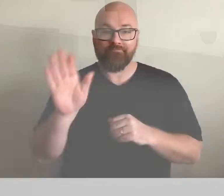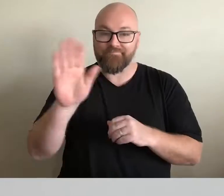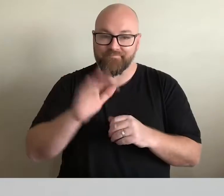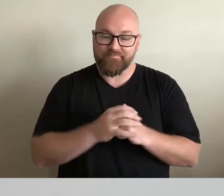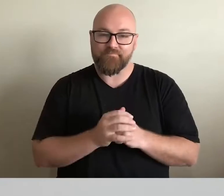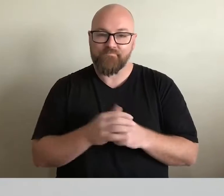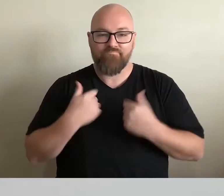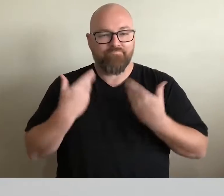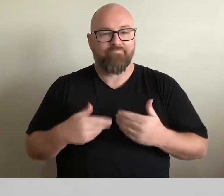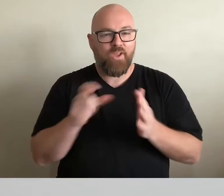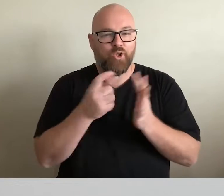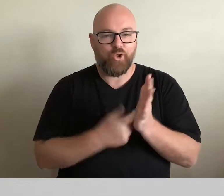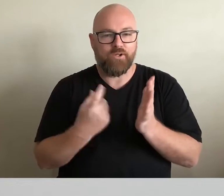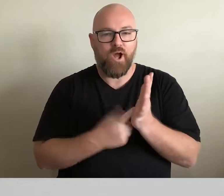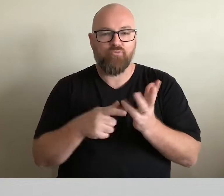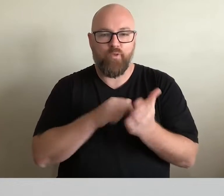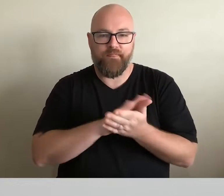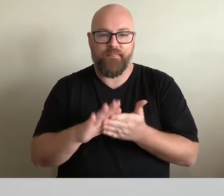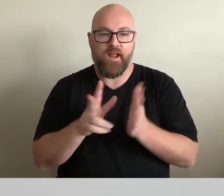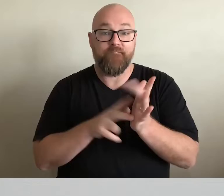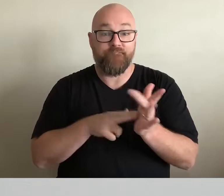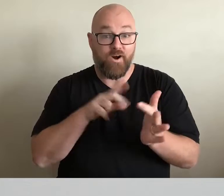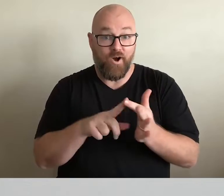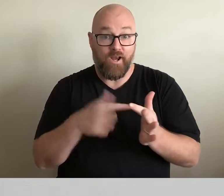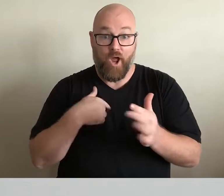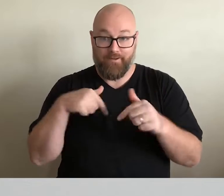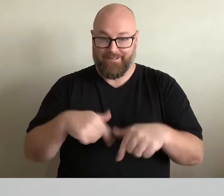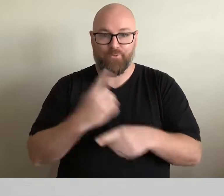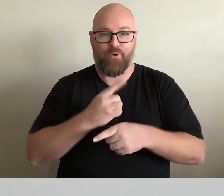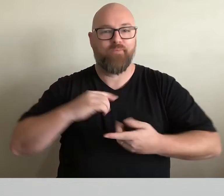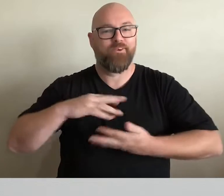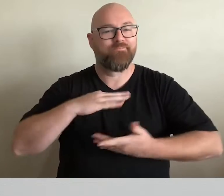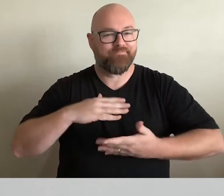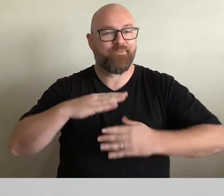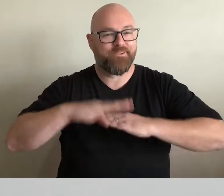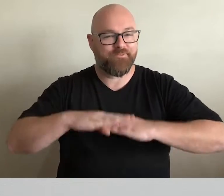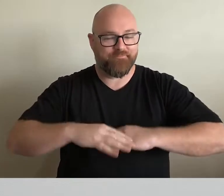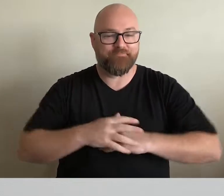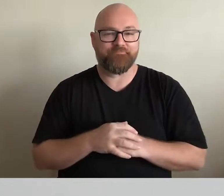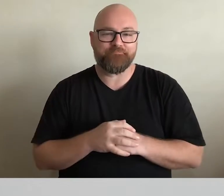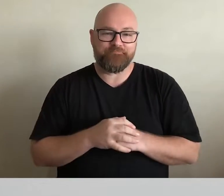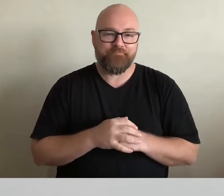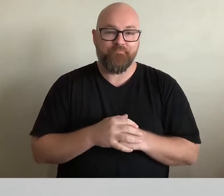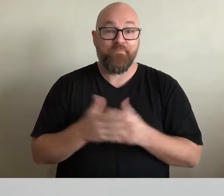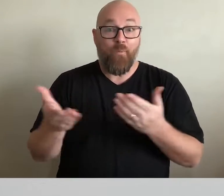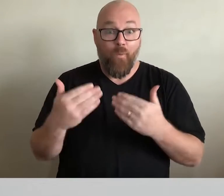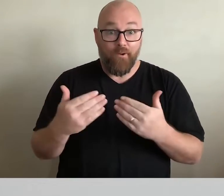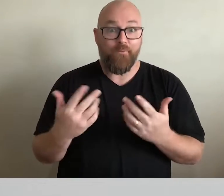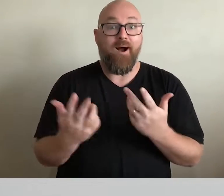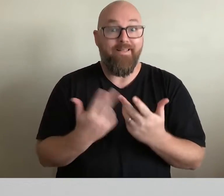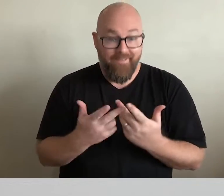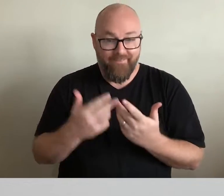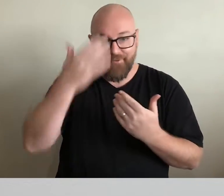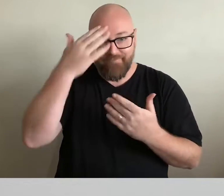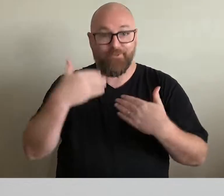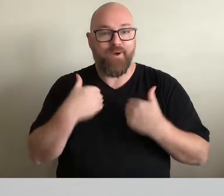Hello, my name is Dr. Ruth Vine, and today I'm speaking to you from Ngunnawal country. Welcome to another Mental Health